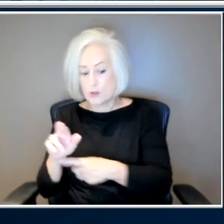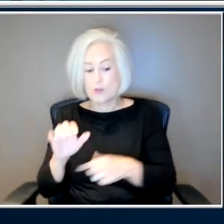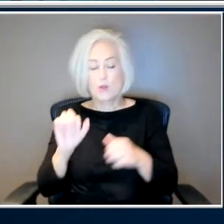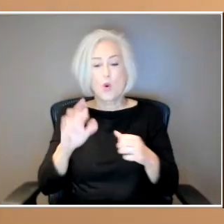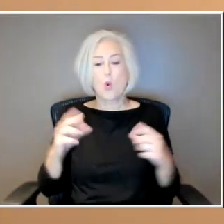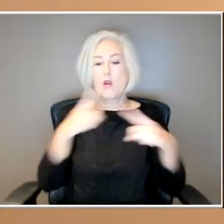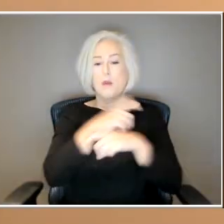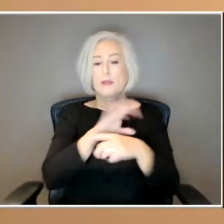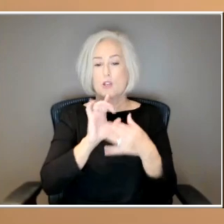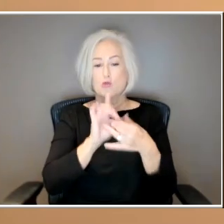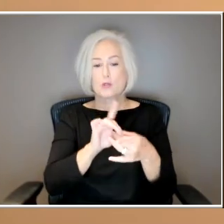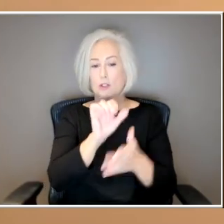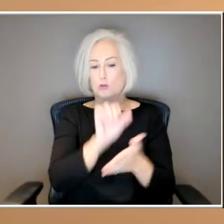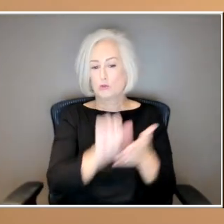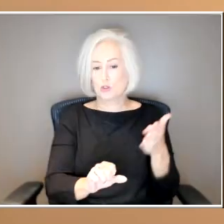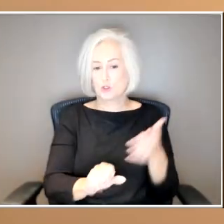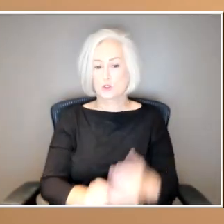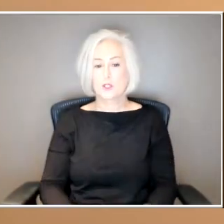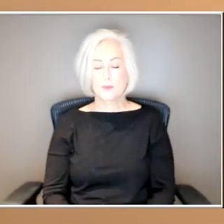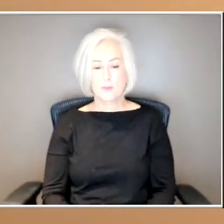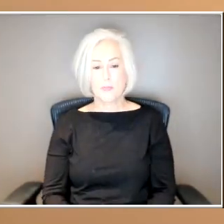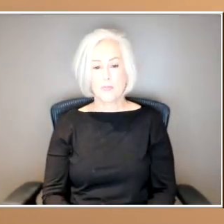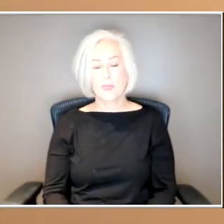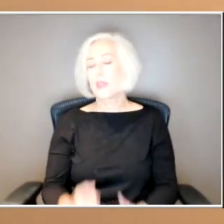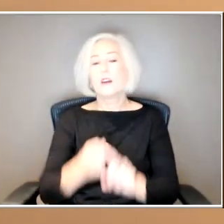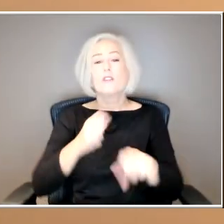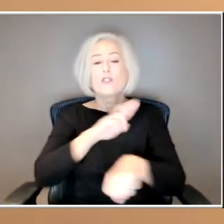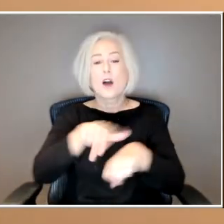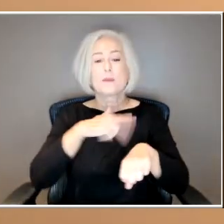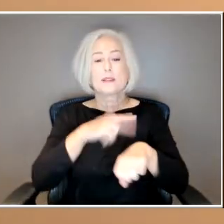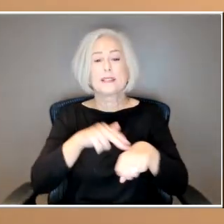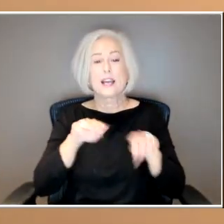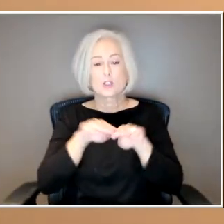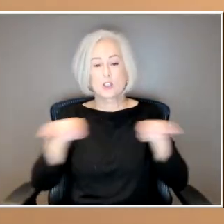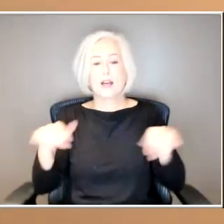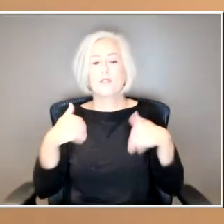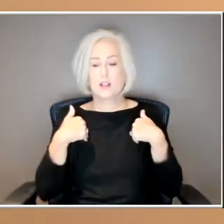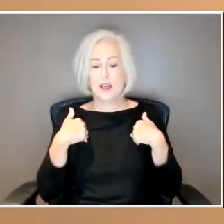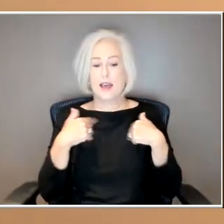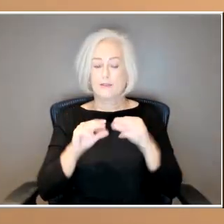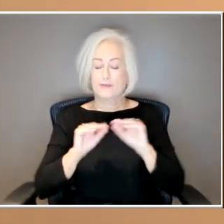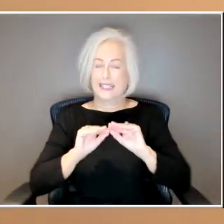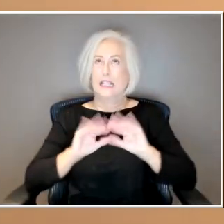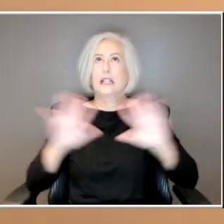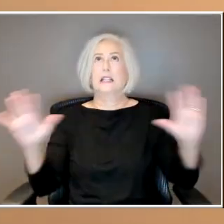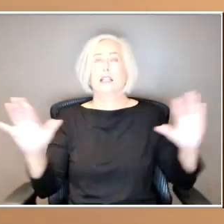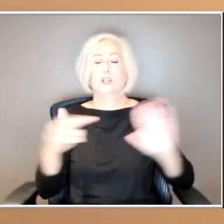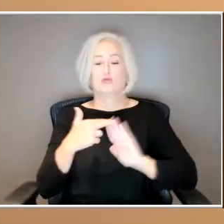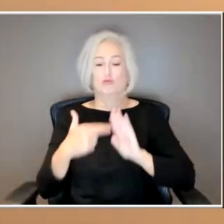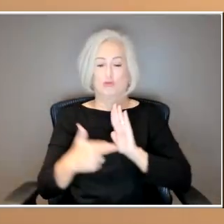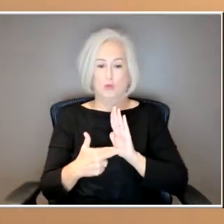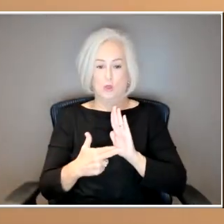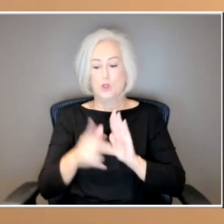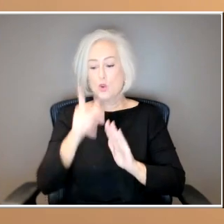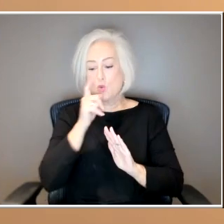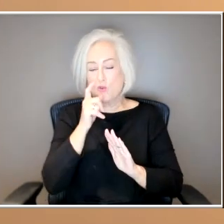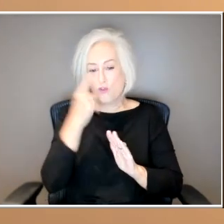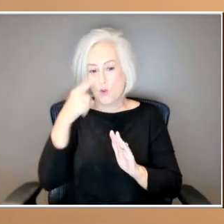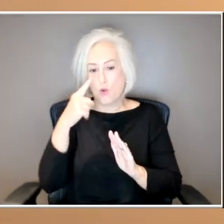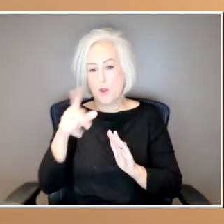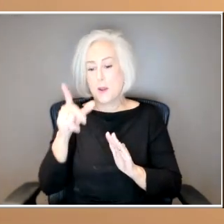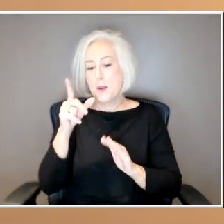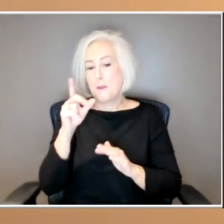Sure. So from a national level, there are quite clear guidelines about patients who may benefit or who may